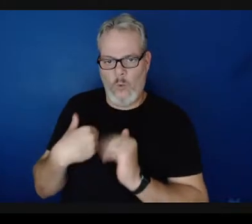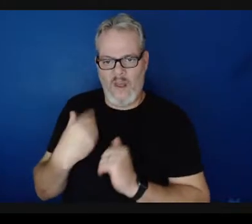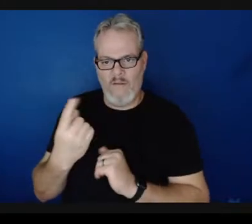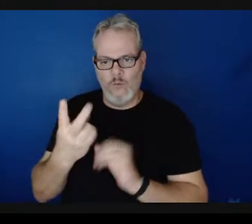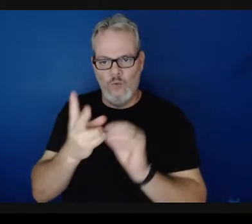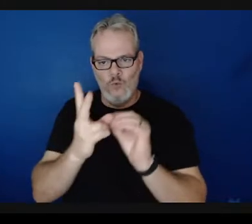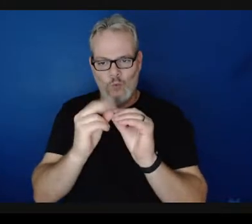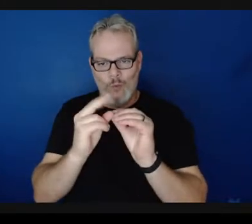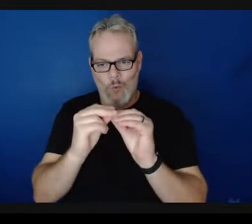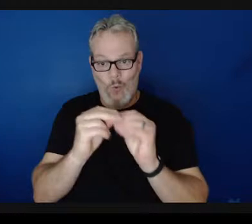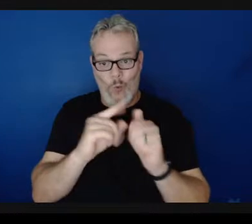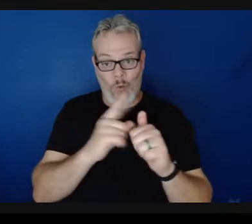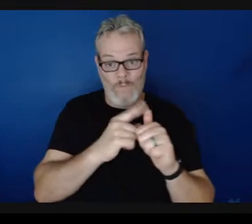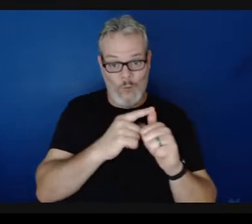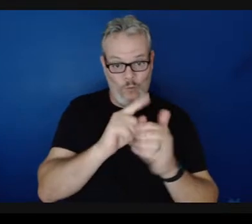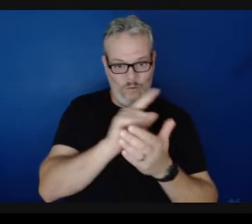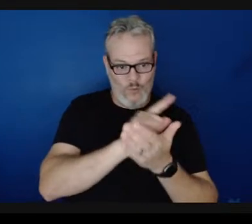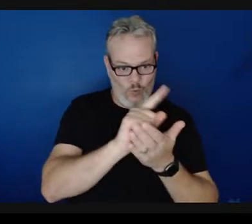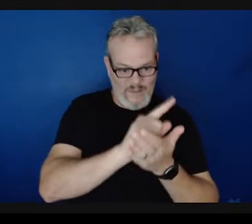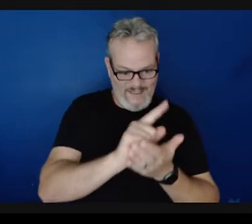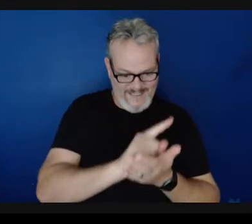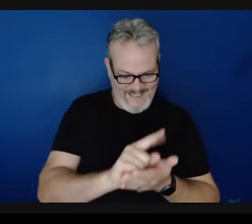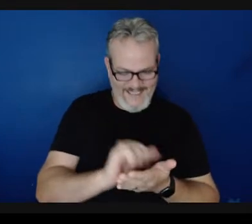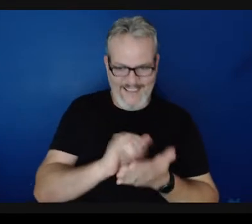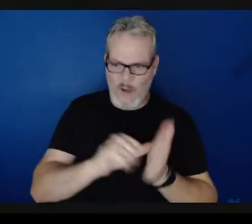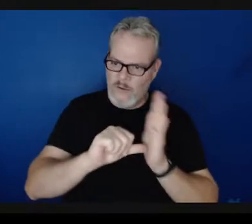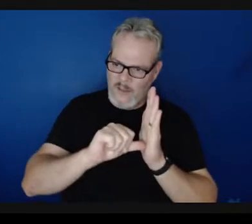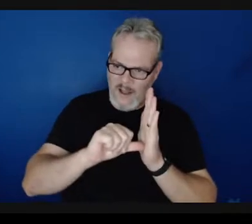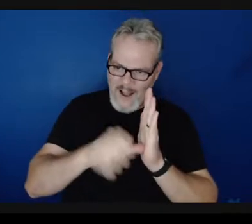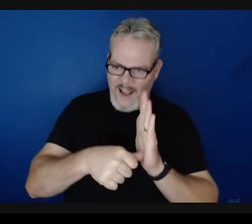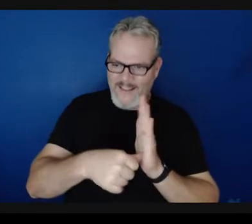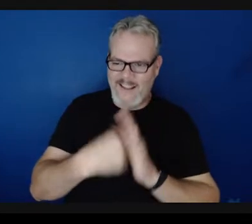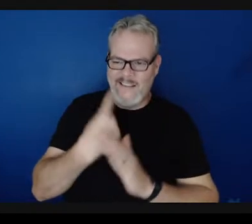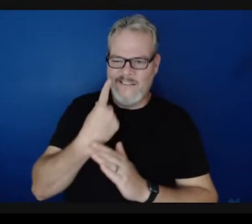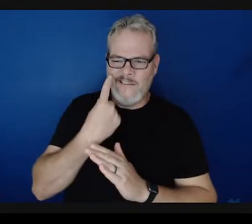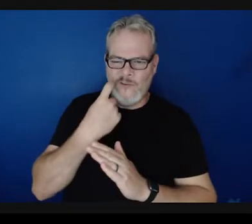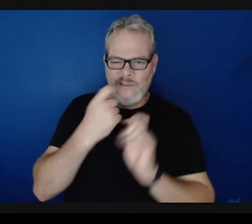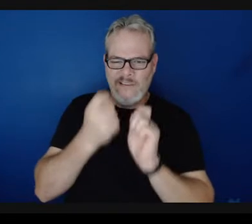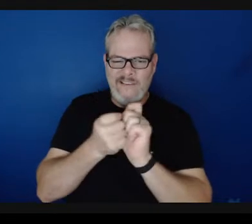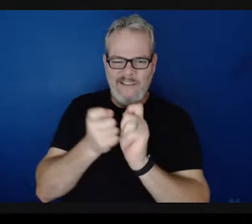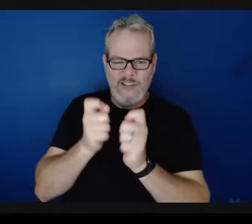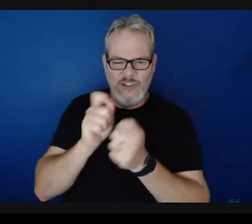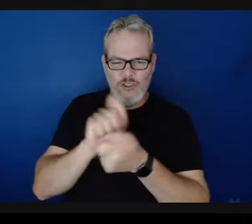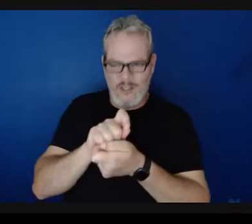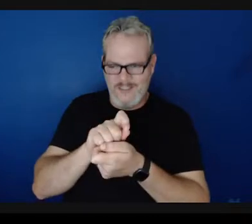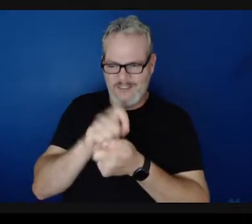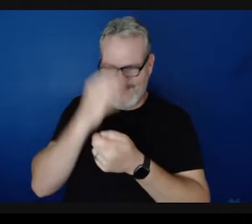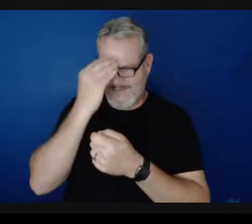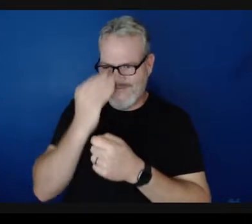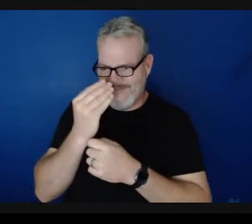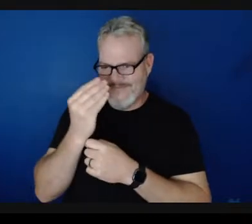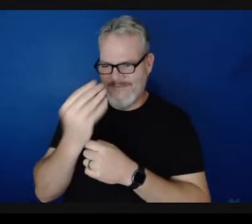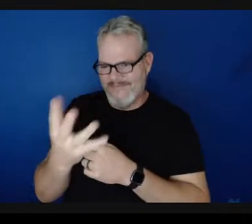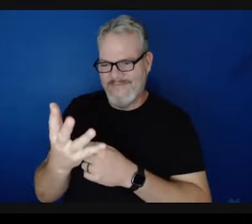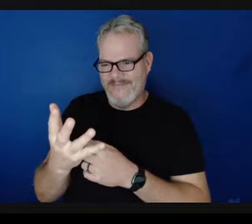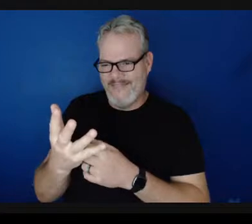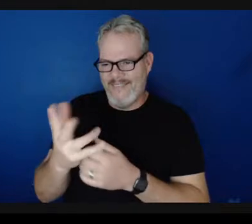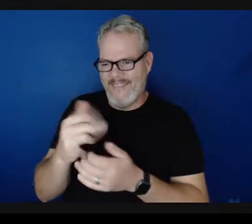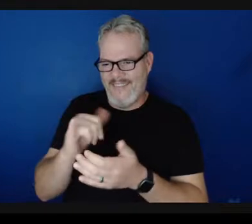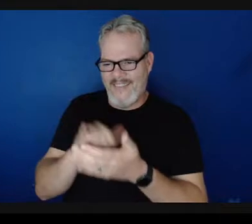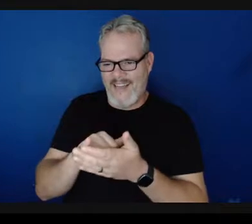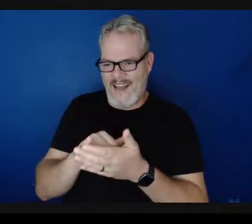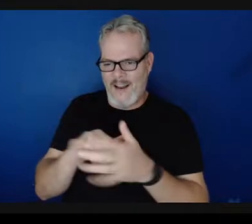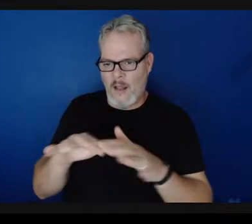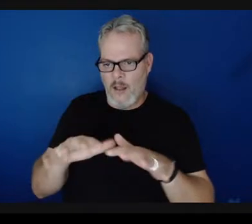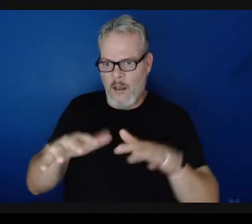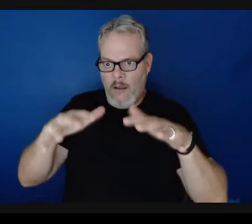that was weekly was highlighting this recent change in the nature of this unrest at